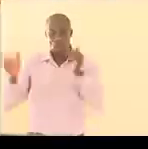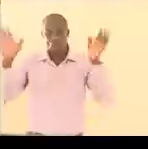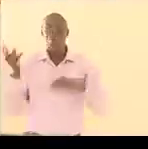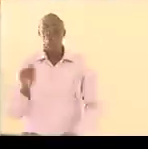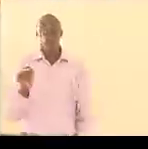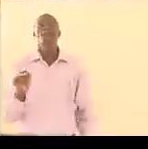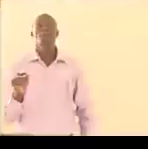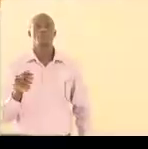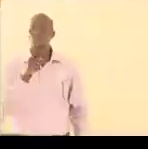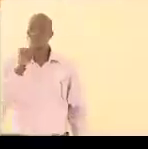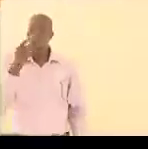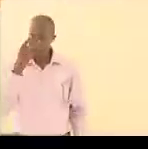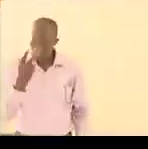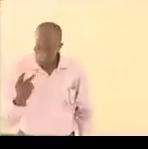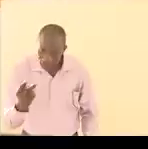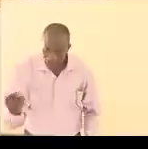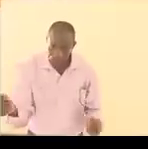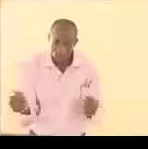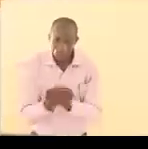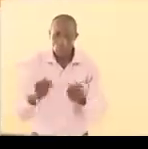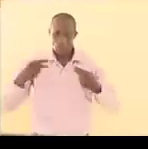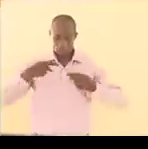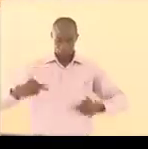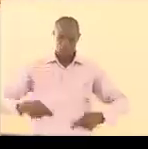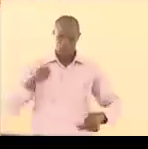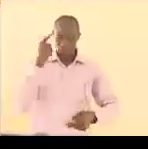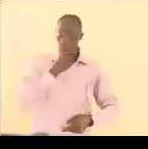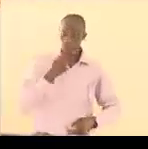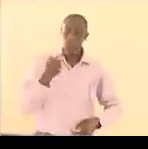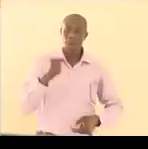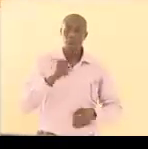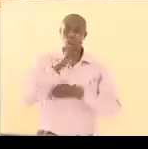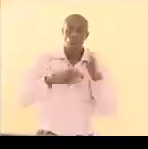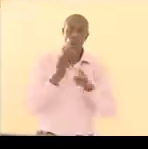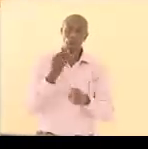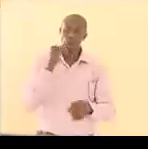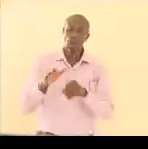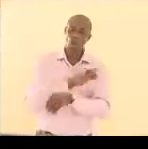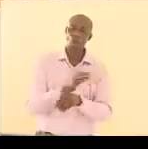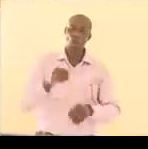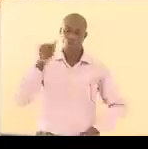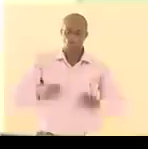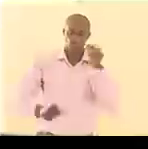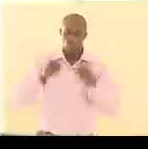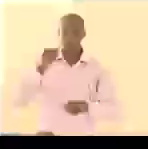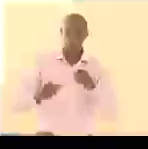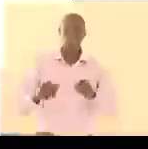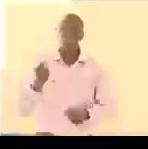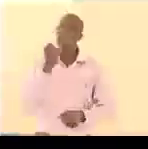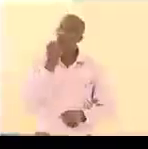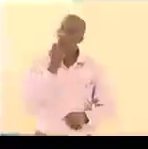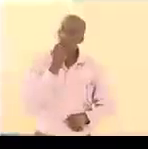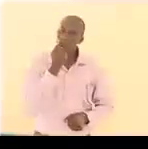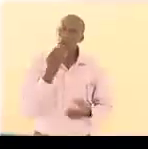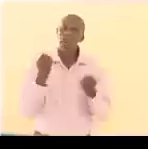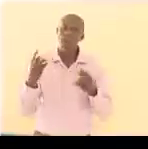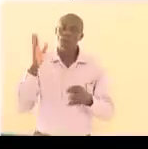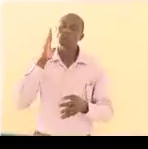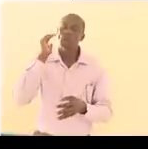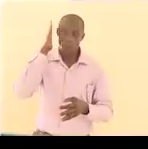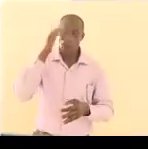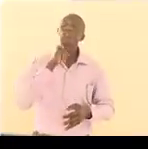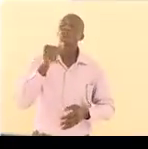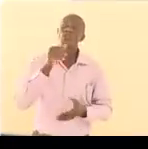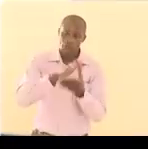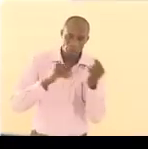it's not just seeing with the physical eyes. The world is full of doubting Thomases, my friends. The majority of people will not believe unless they can